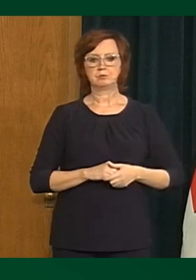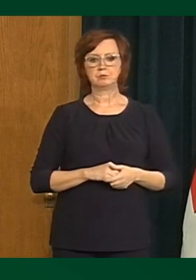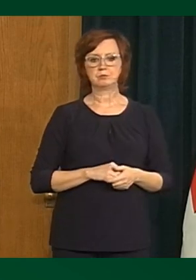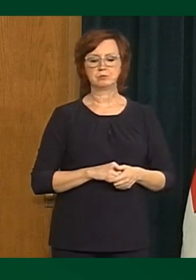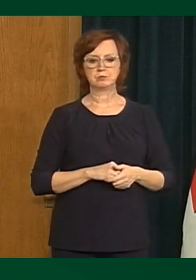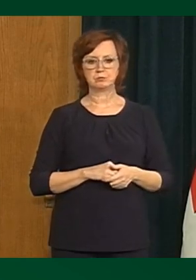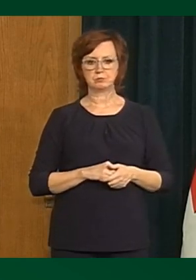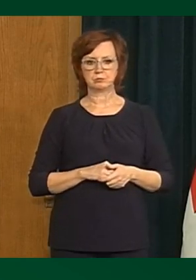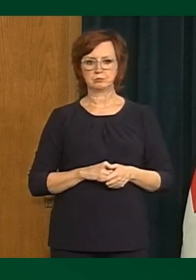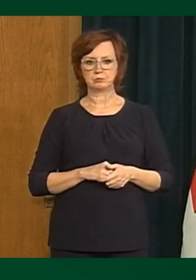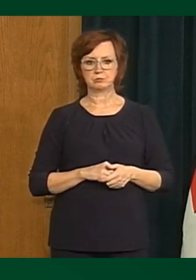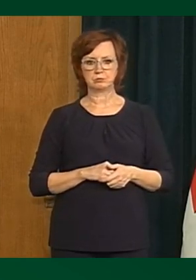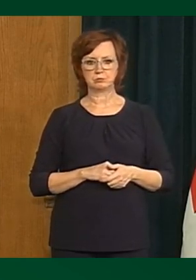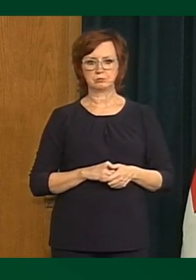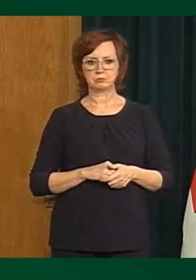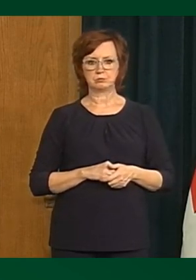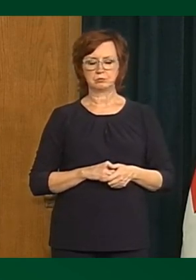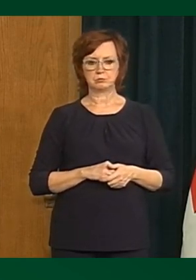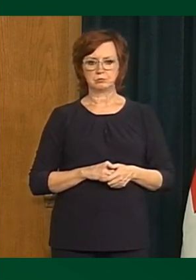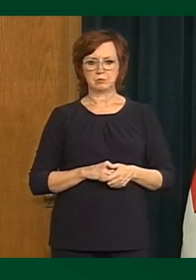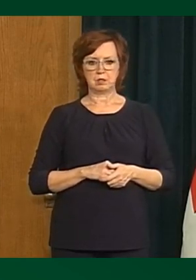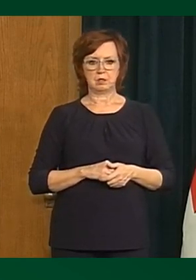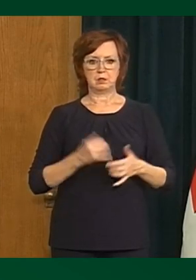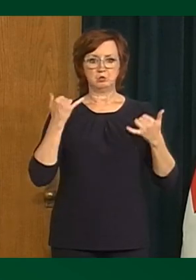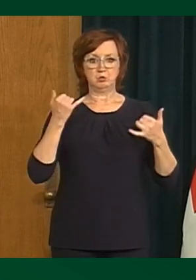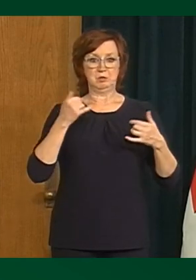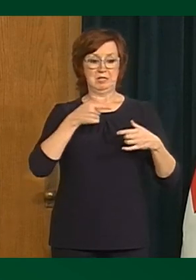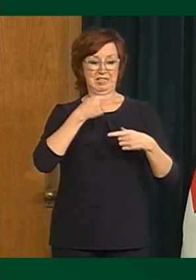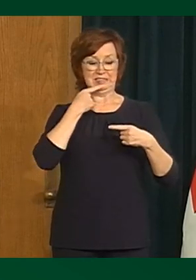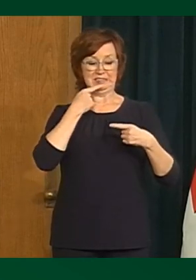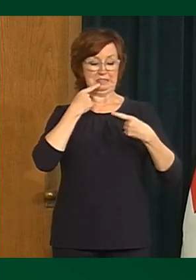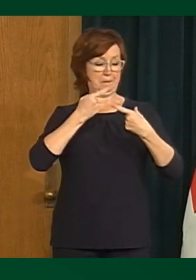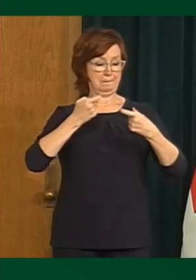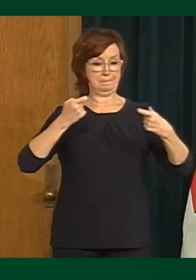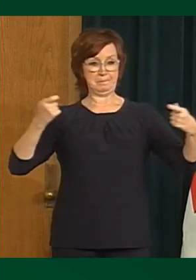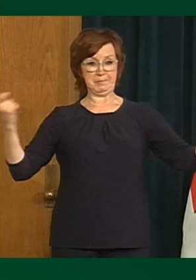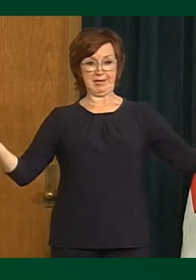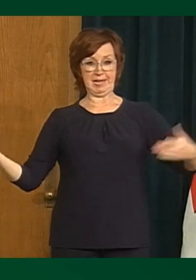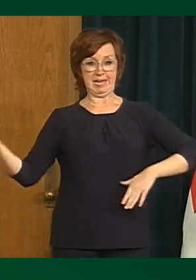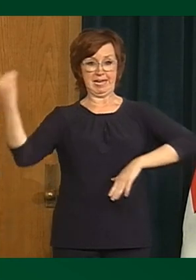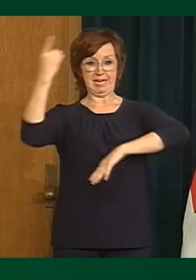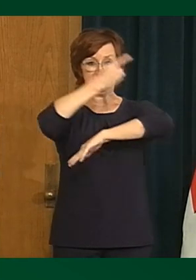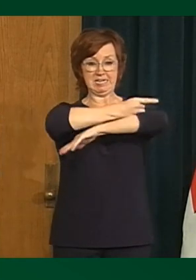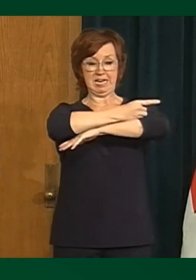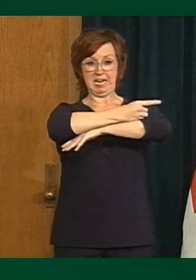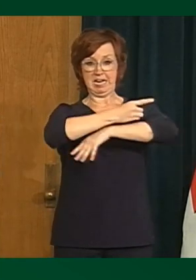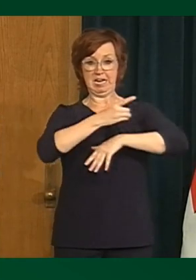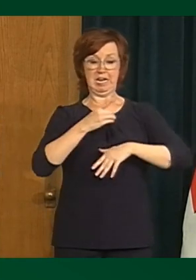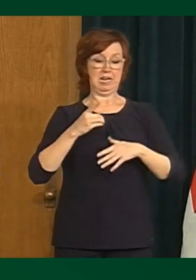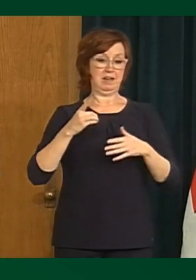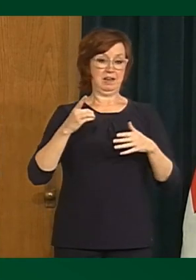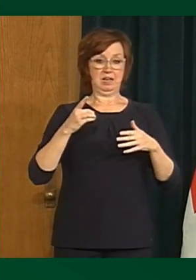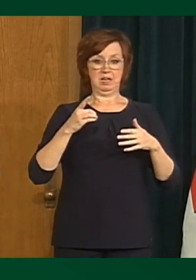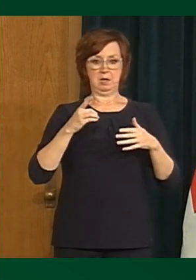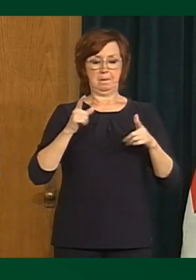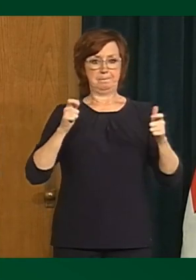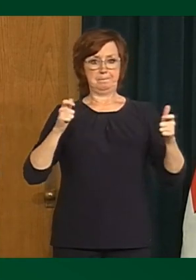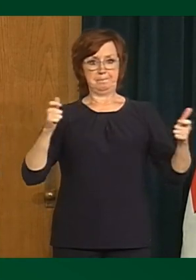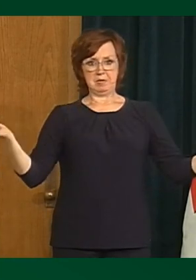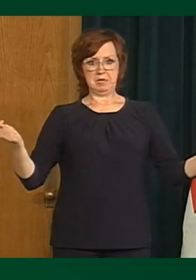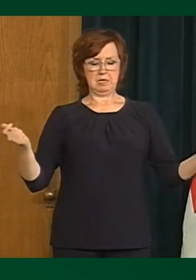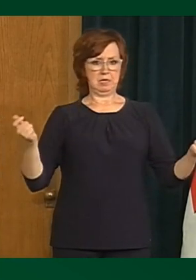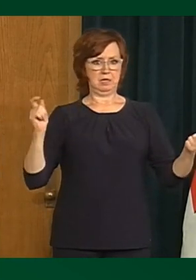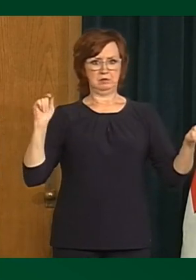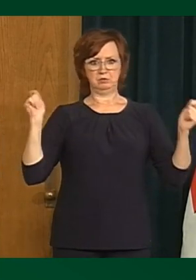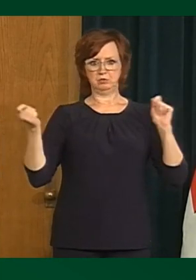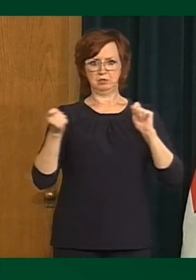you know, this is a big day and this is the most substantial reopening we've seen thus far. How will you know when it is time